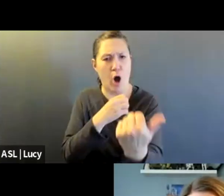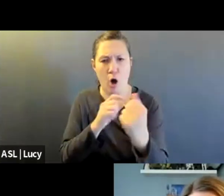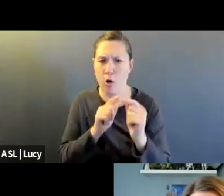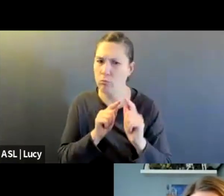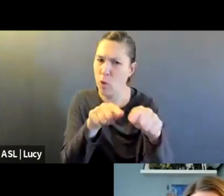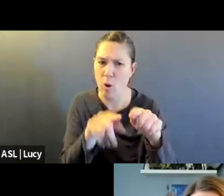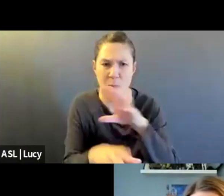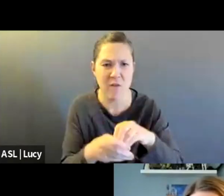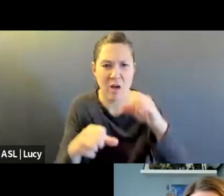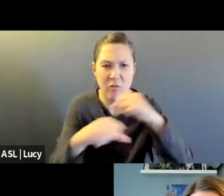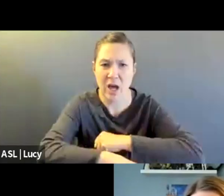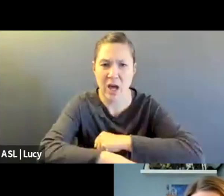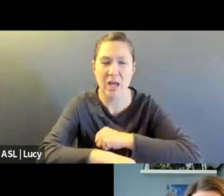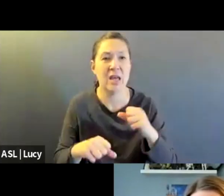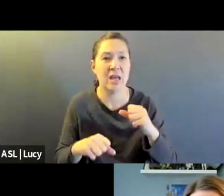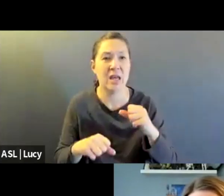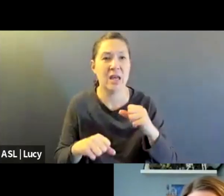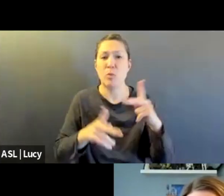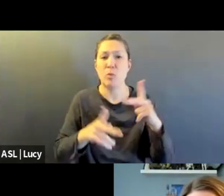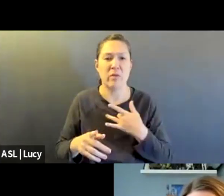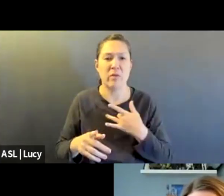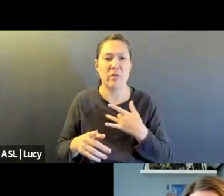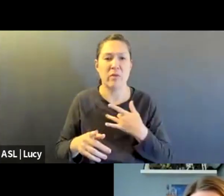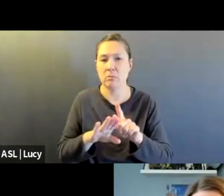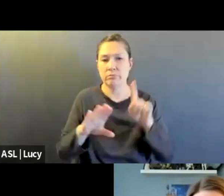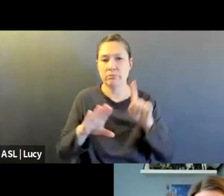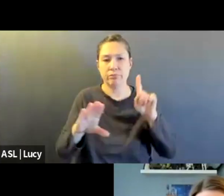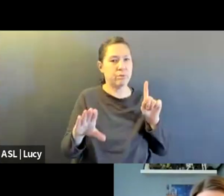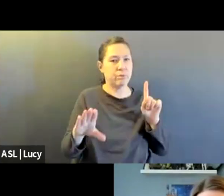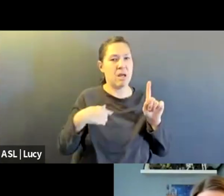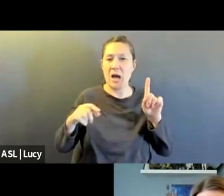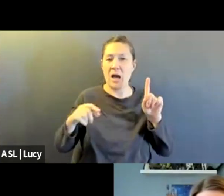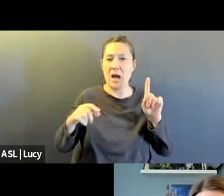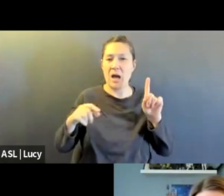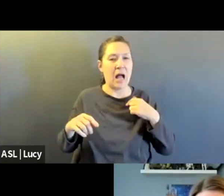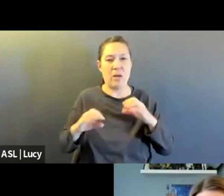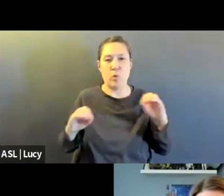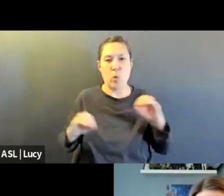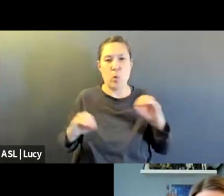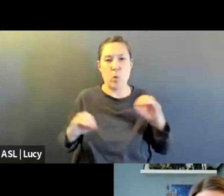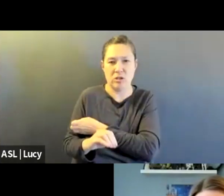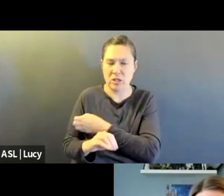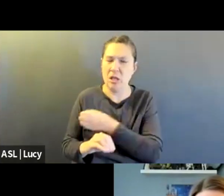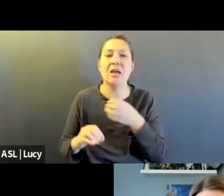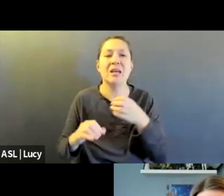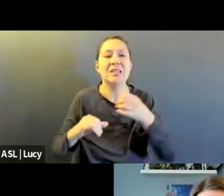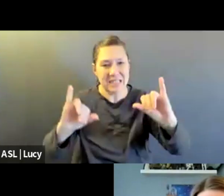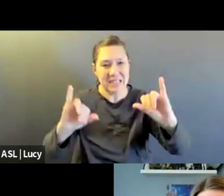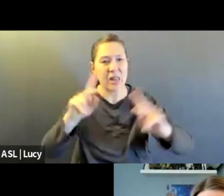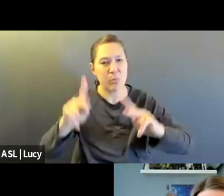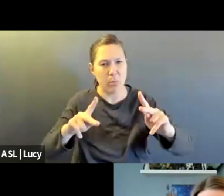who want to be on the outside of the circle and want to tap out, I think it's good to know that there are people who are also keeping an eye on things. And you'll